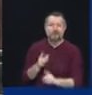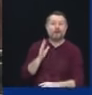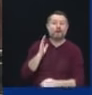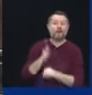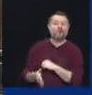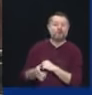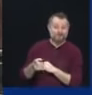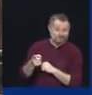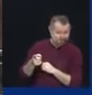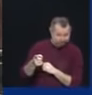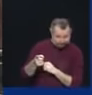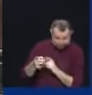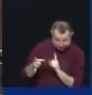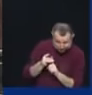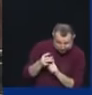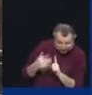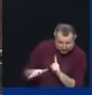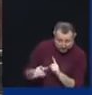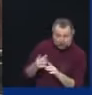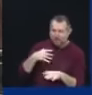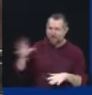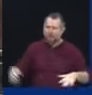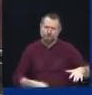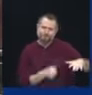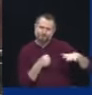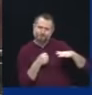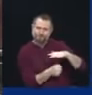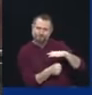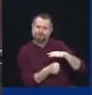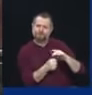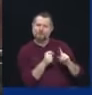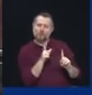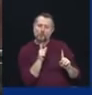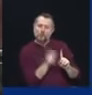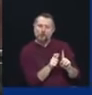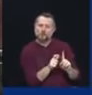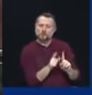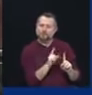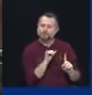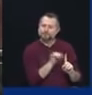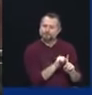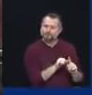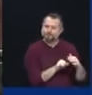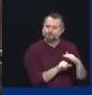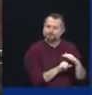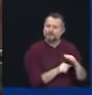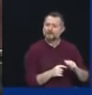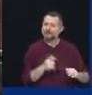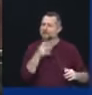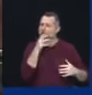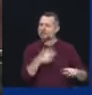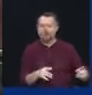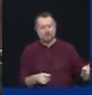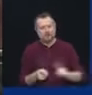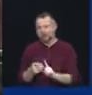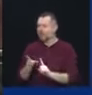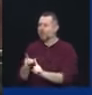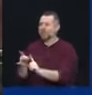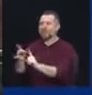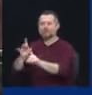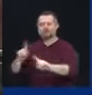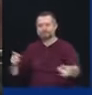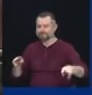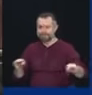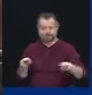you can quarantine that person, you can make sure that person isn't spreading COVID, and you can make sure that person is getting